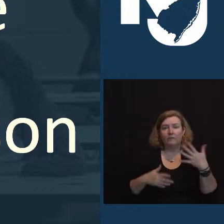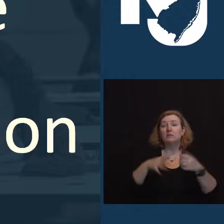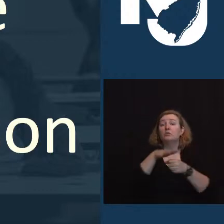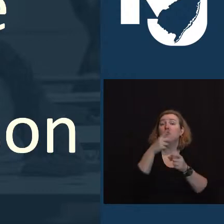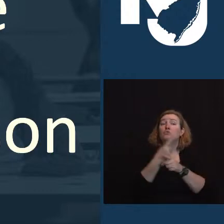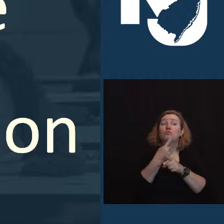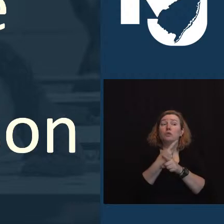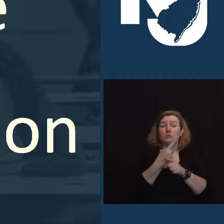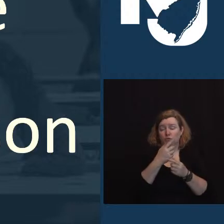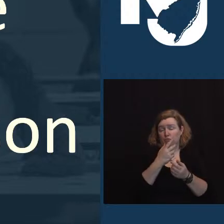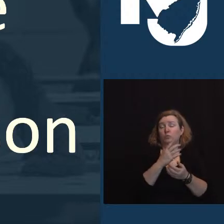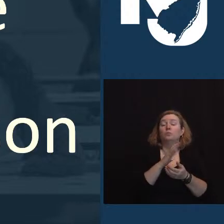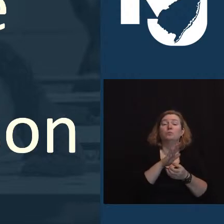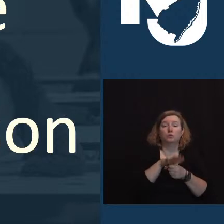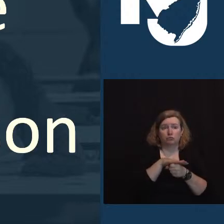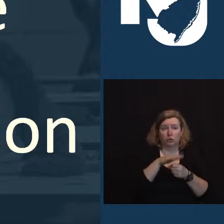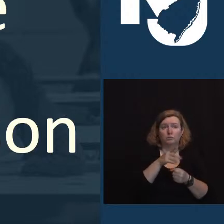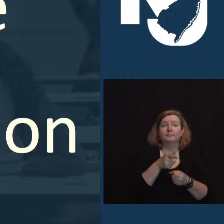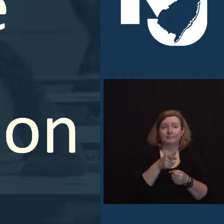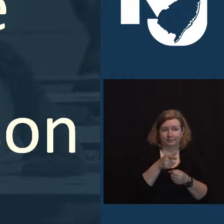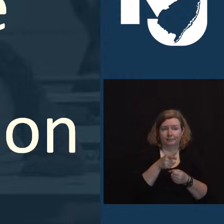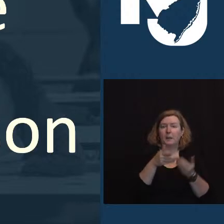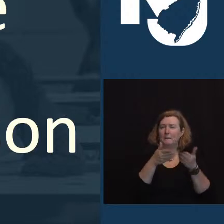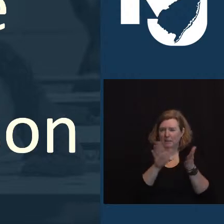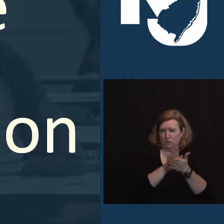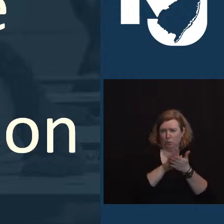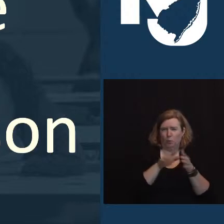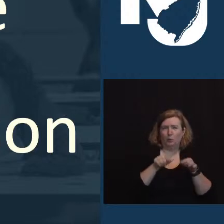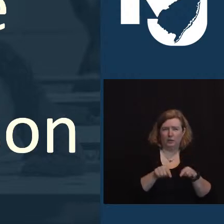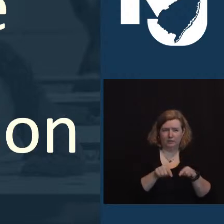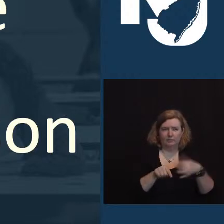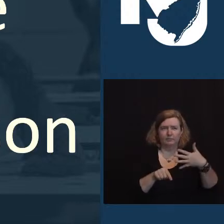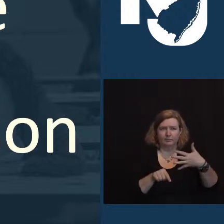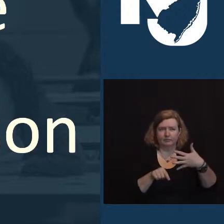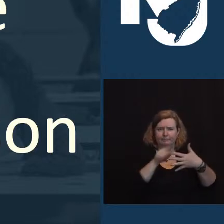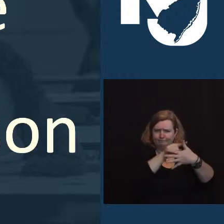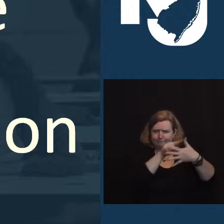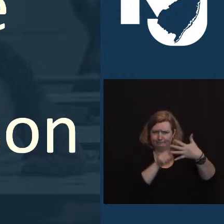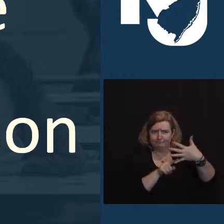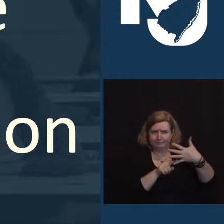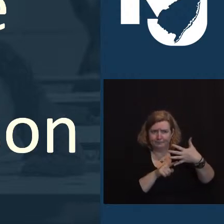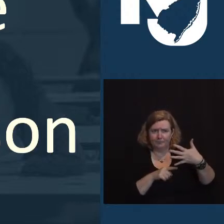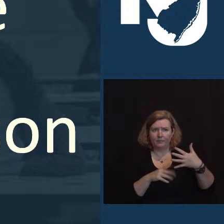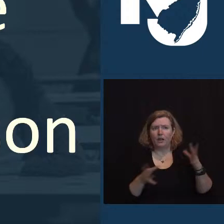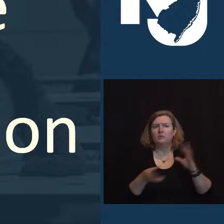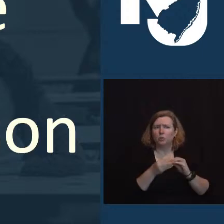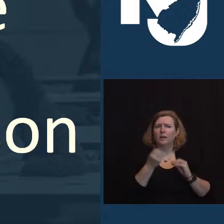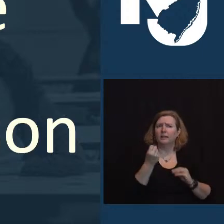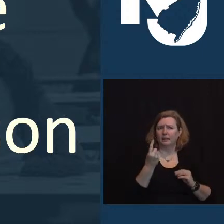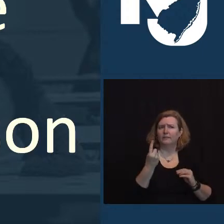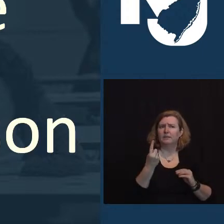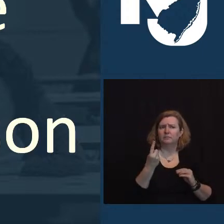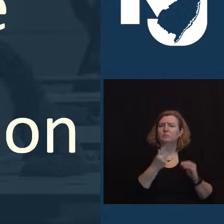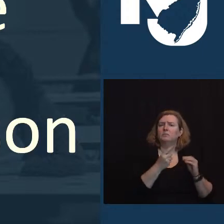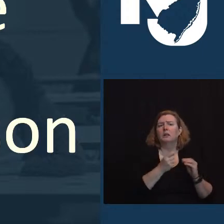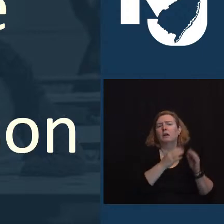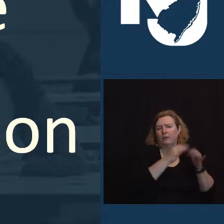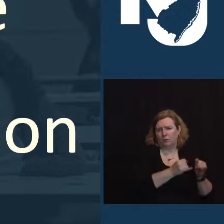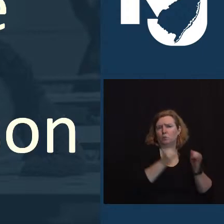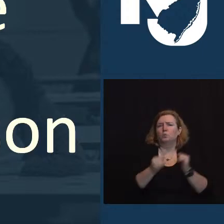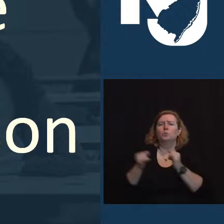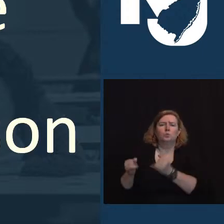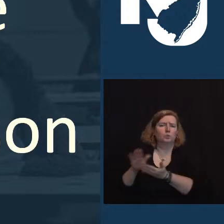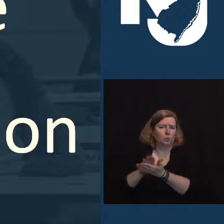buildings and schools in each of those categories. And then you've got 11 single schools, either charter or special